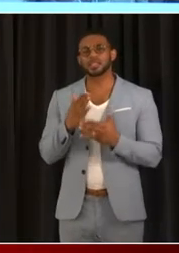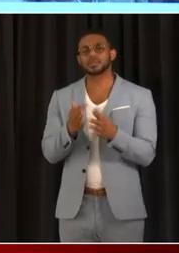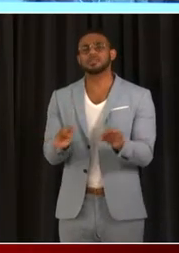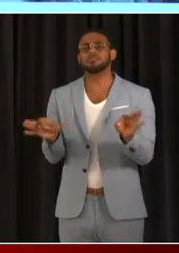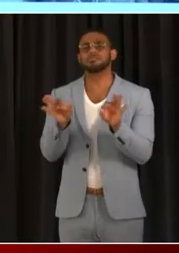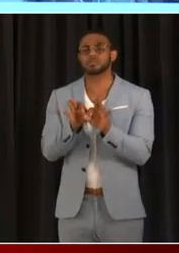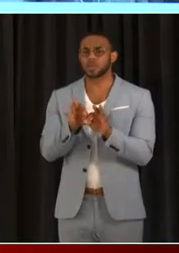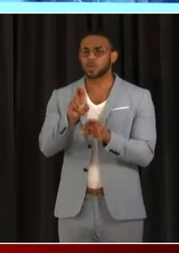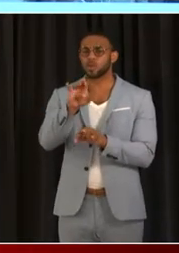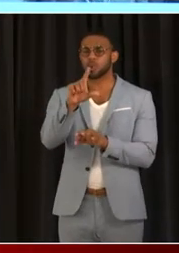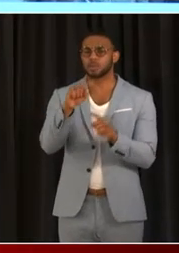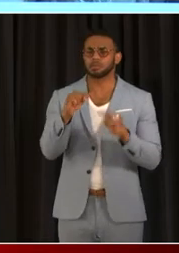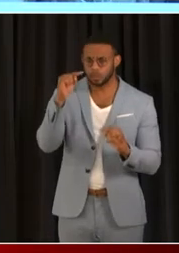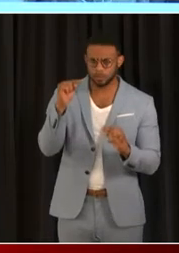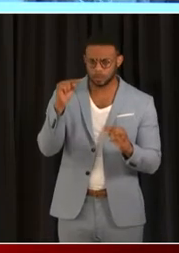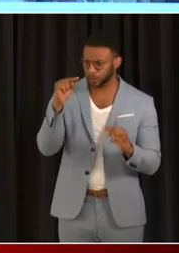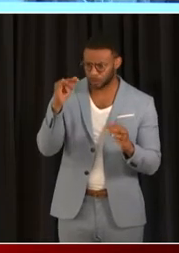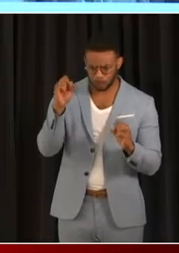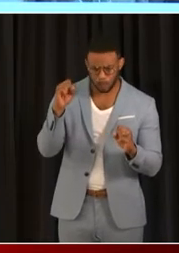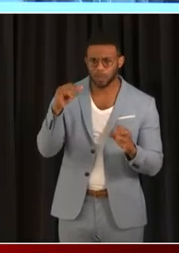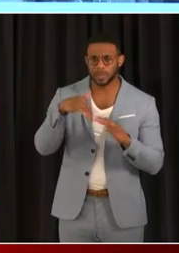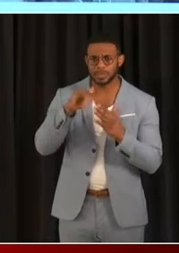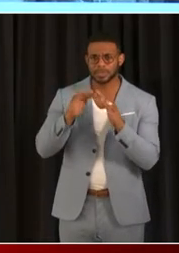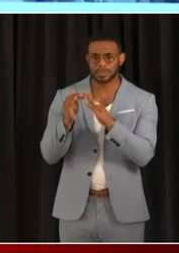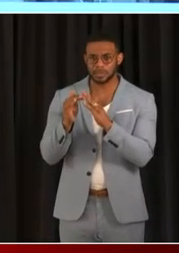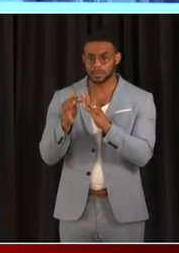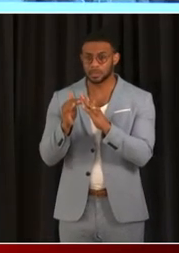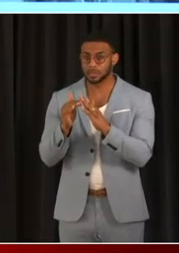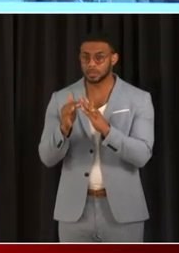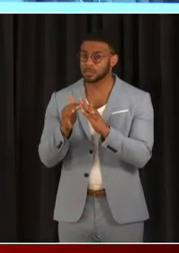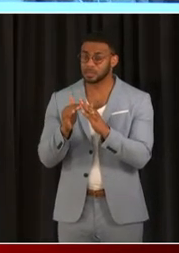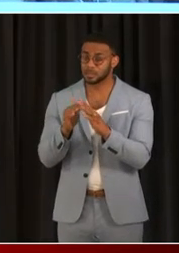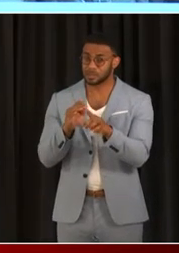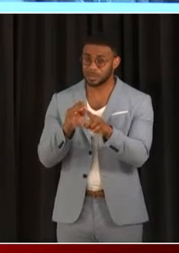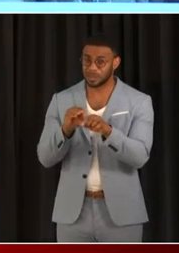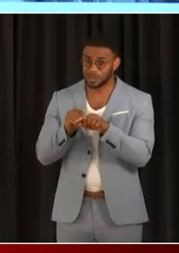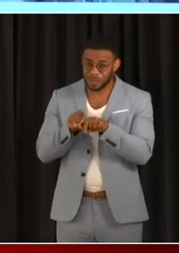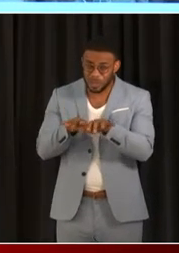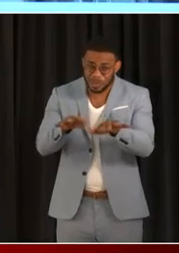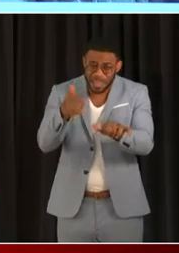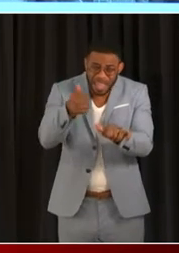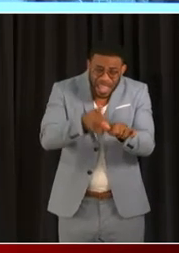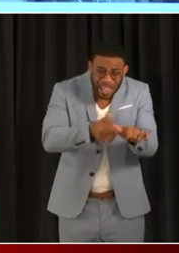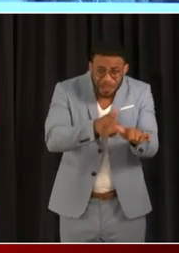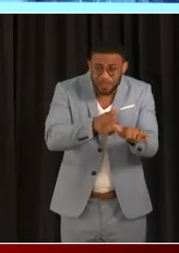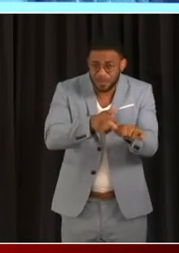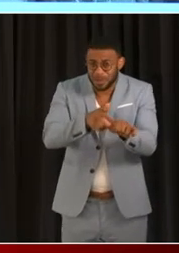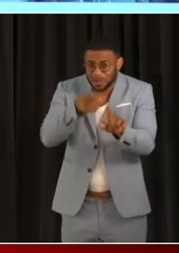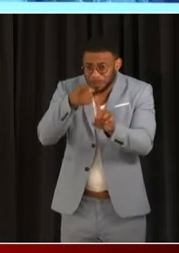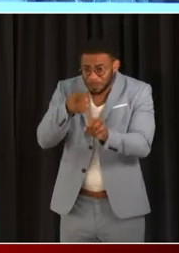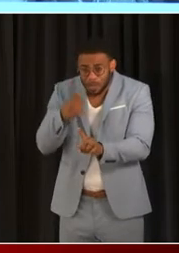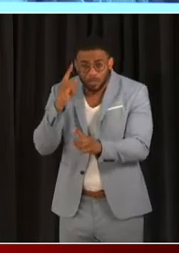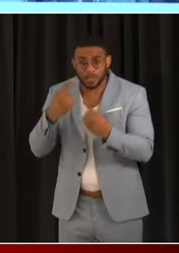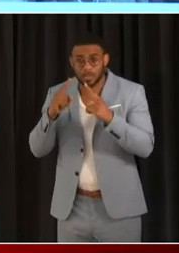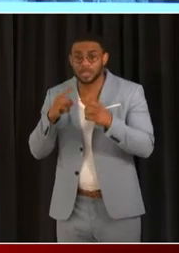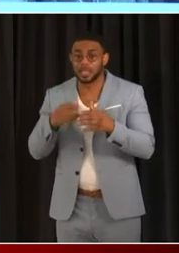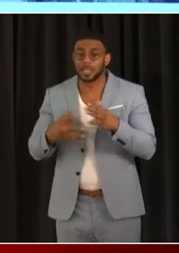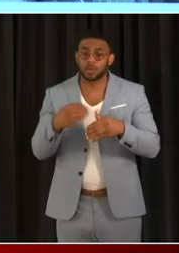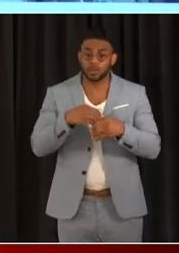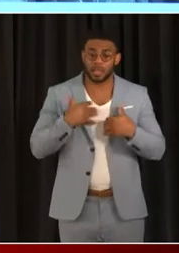some significant racial disparities here in the city that really permeate every indicator for success, including